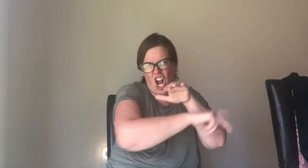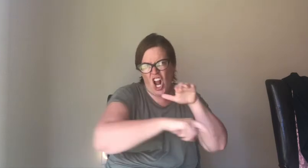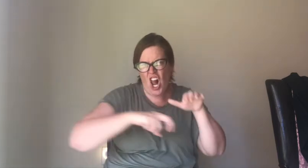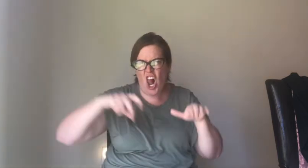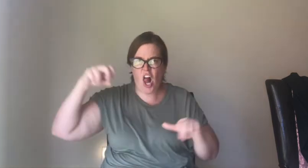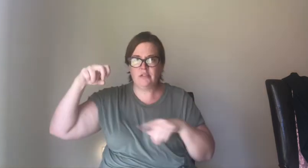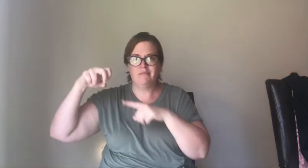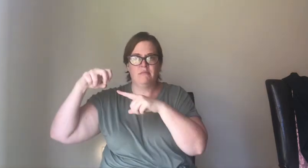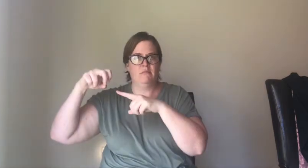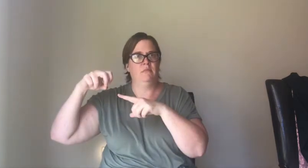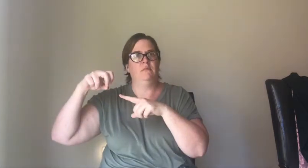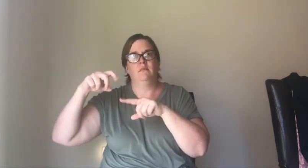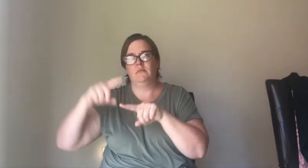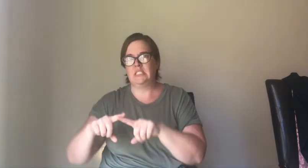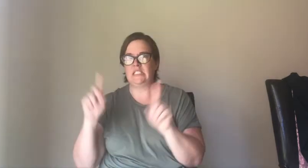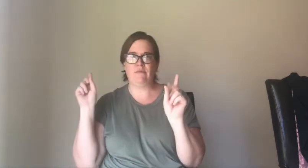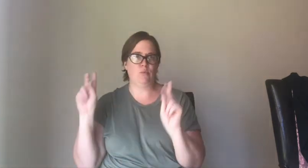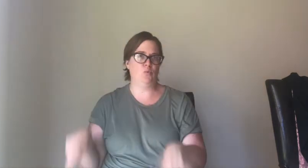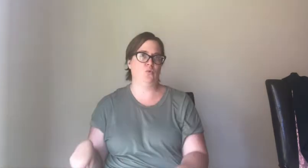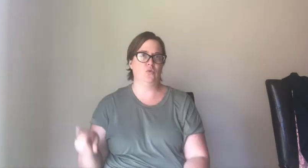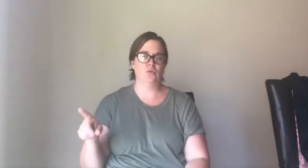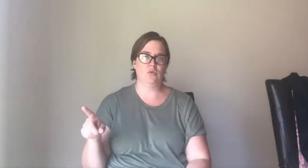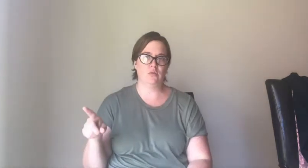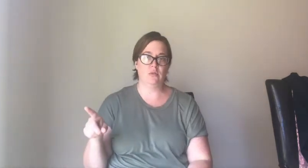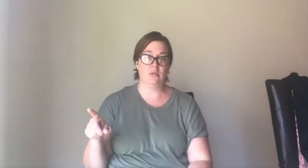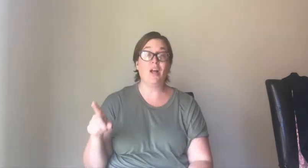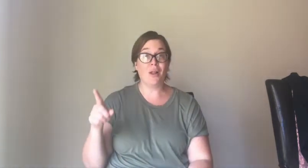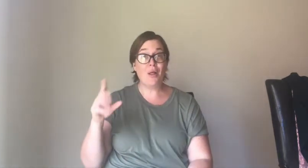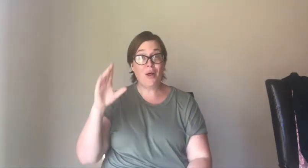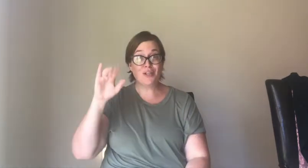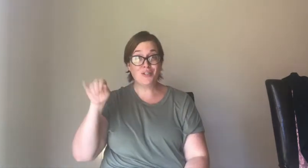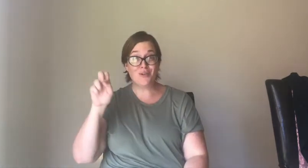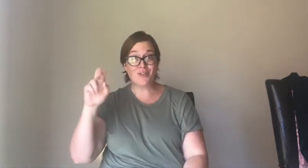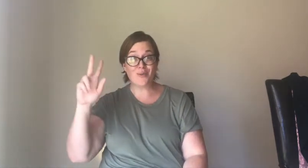and he couldn't even finish. This kid right here